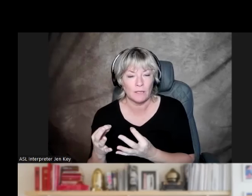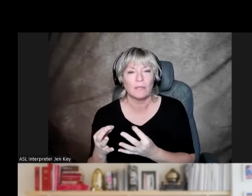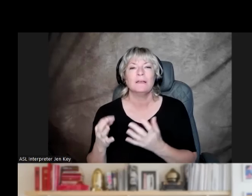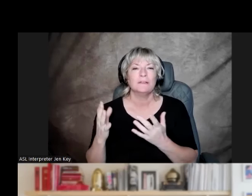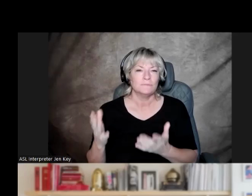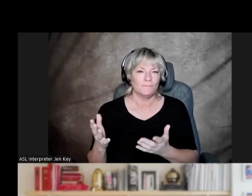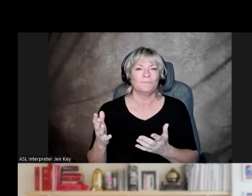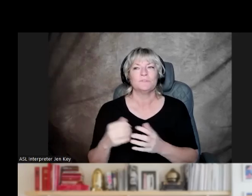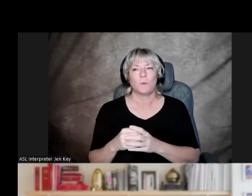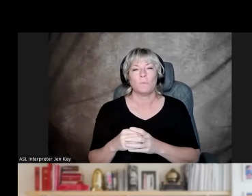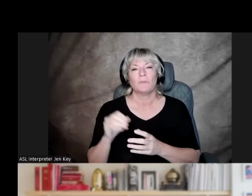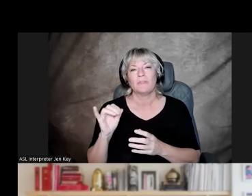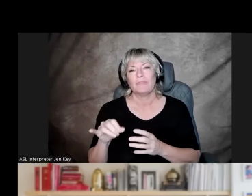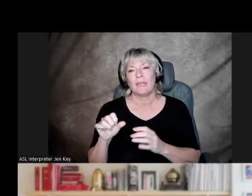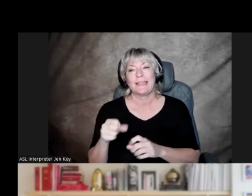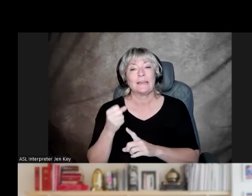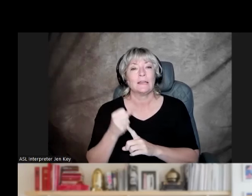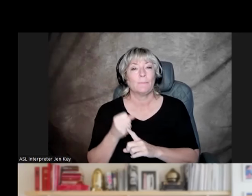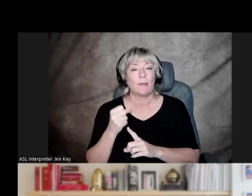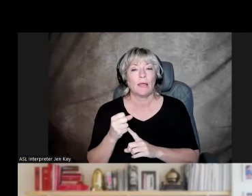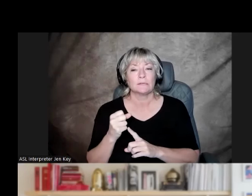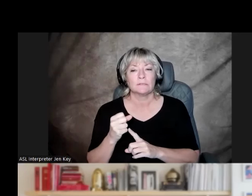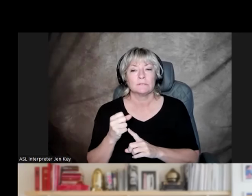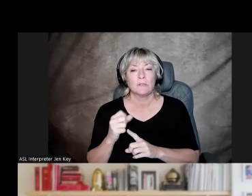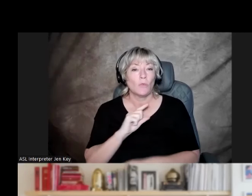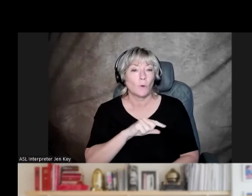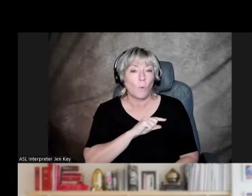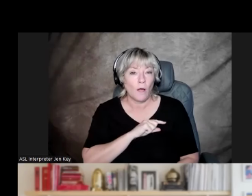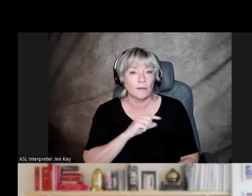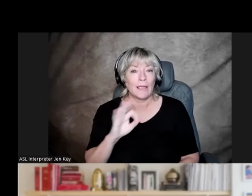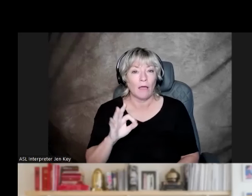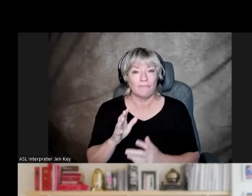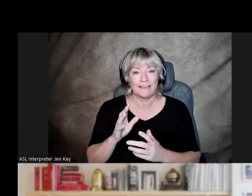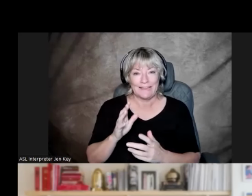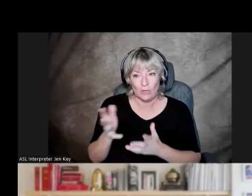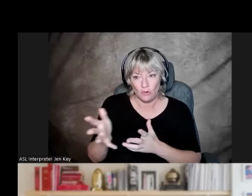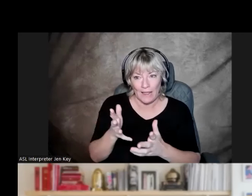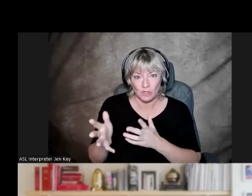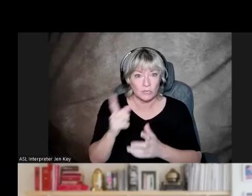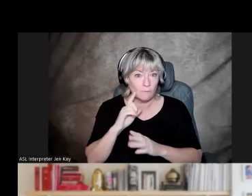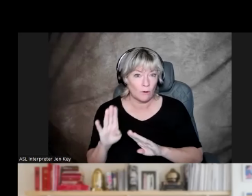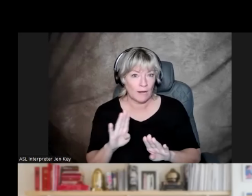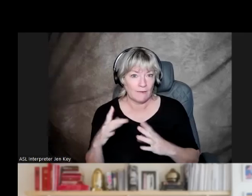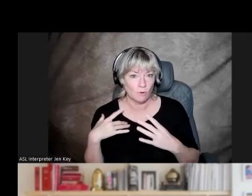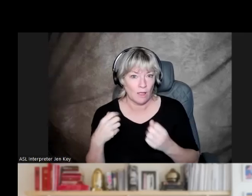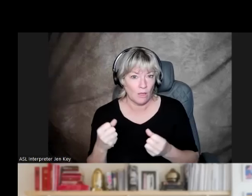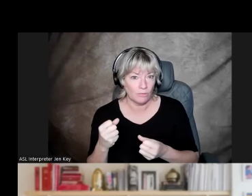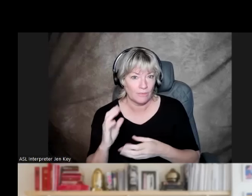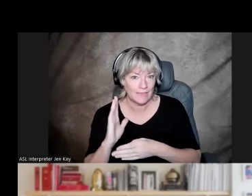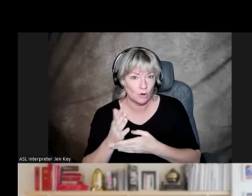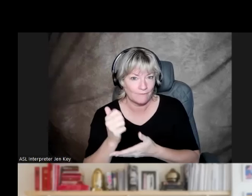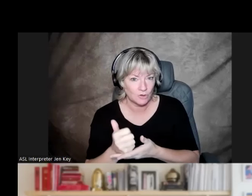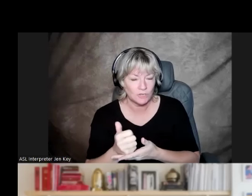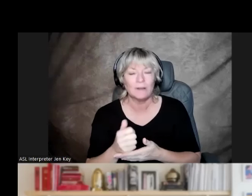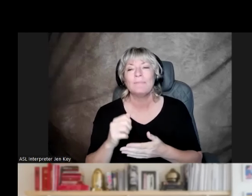notions, it not only can impact the quality of an interaction if you're doing behavioral health interventions, it can